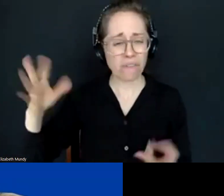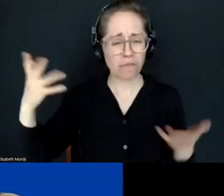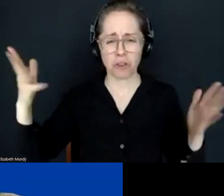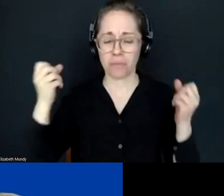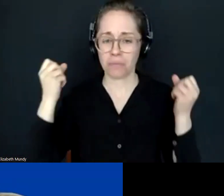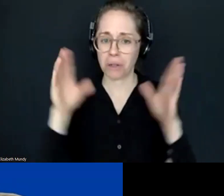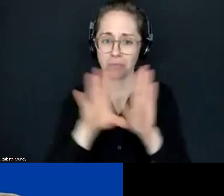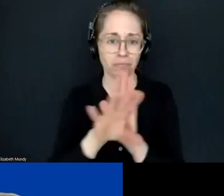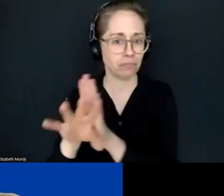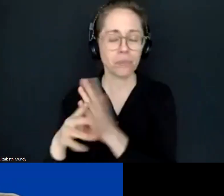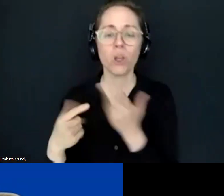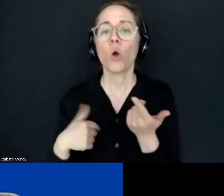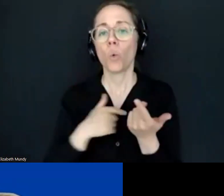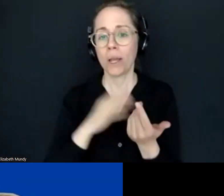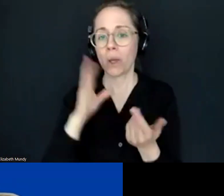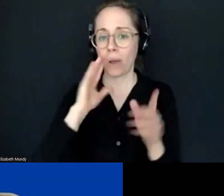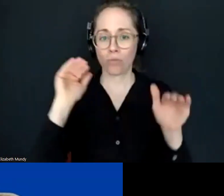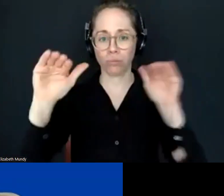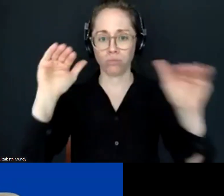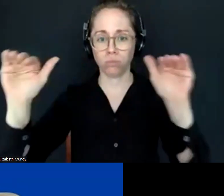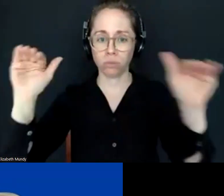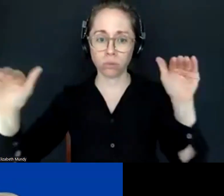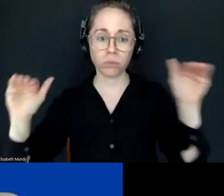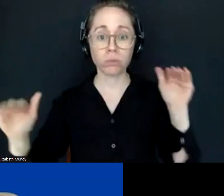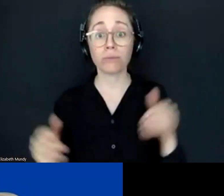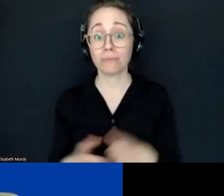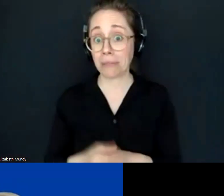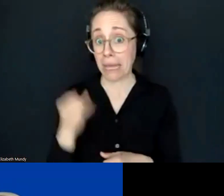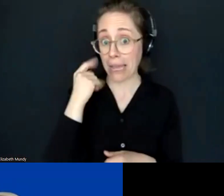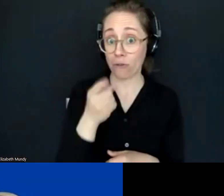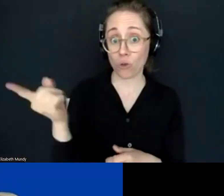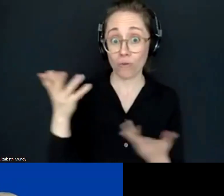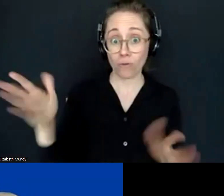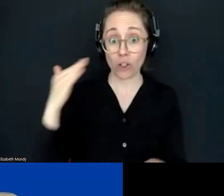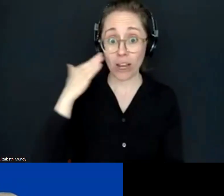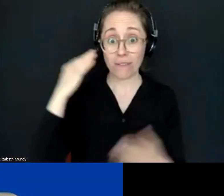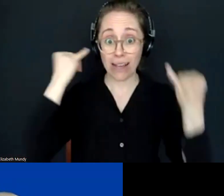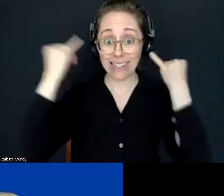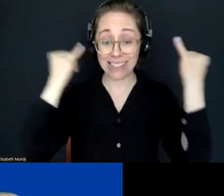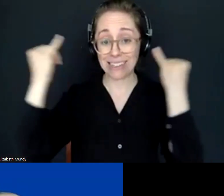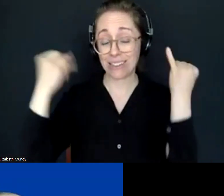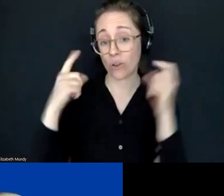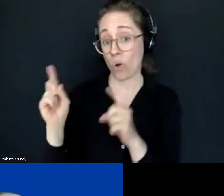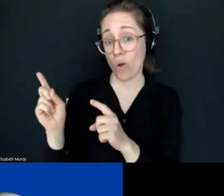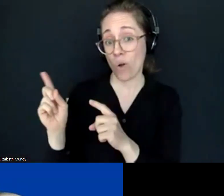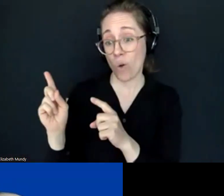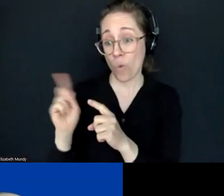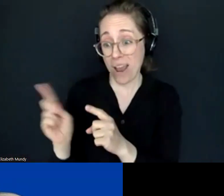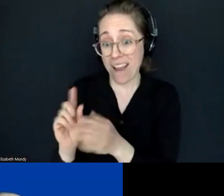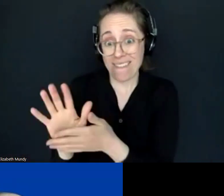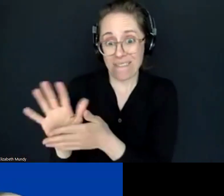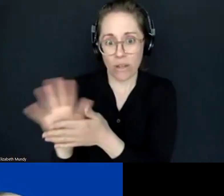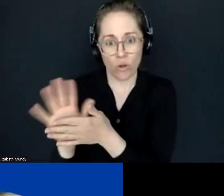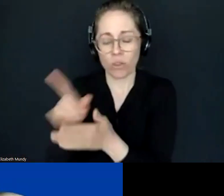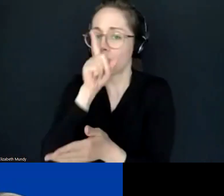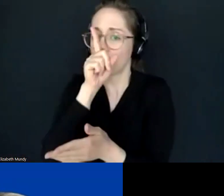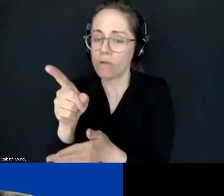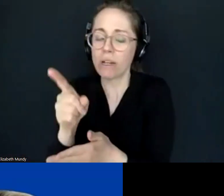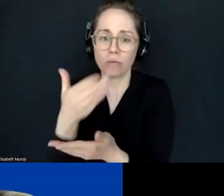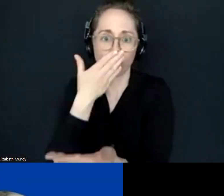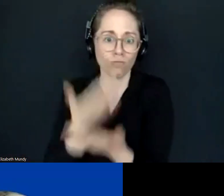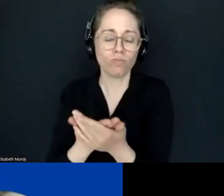we will definitely be following up. And if anybody on the committee has ideas for very impactful videos, we would really welcome that.